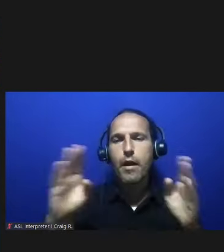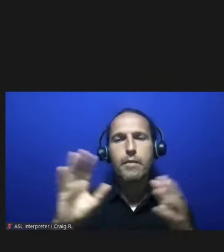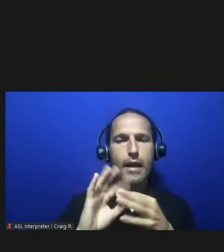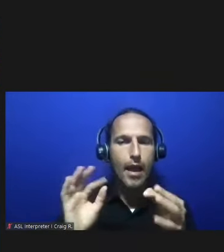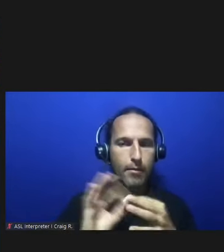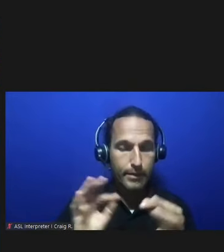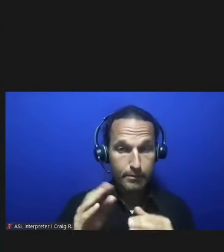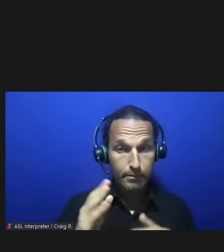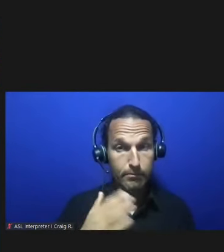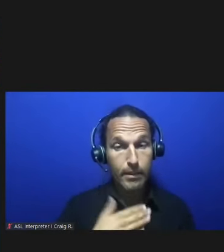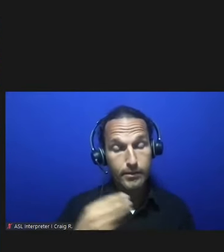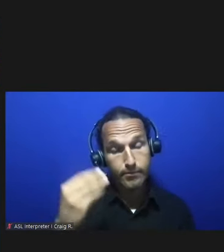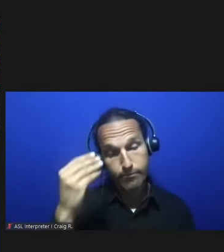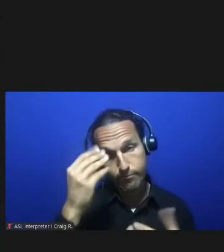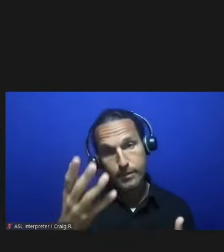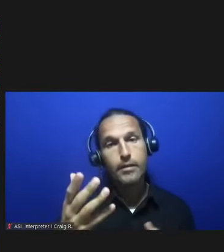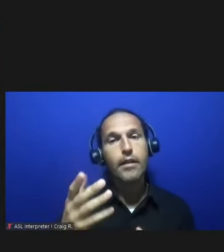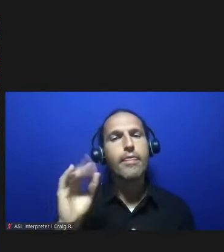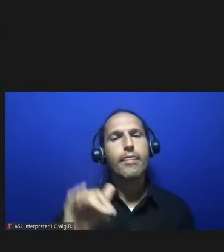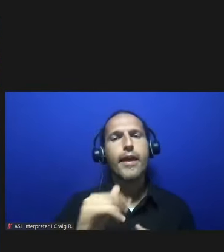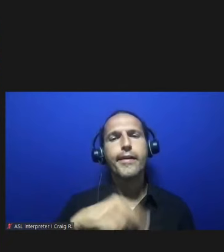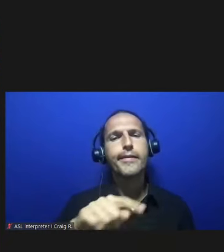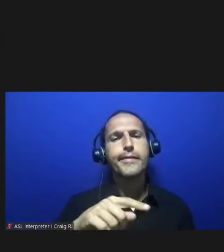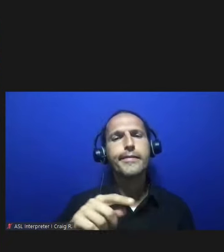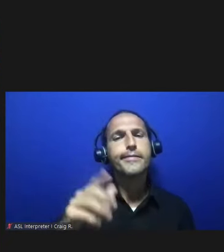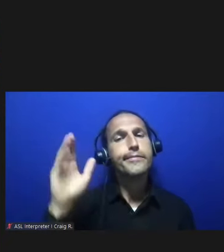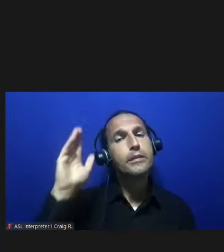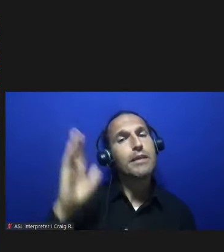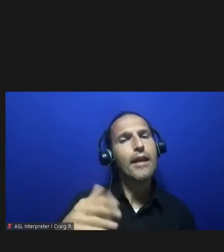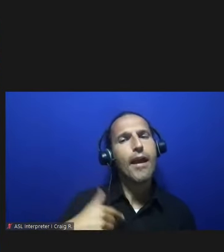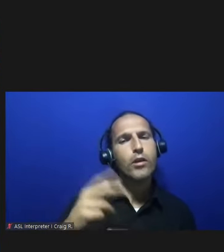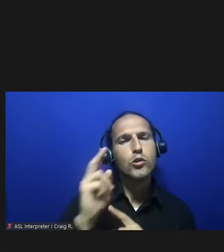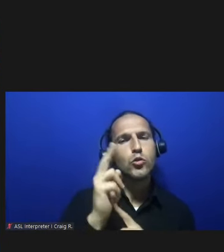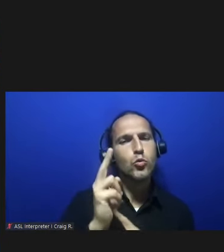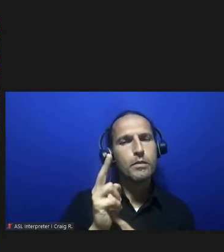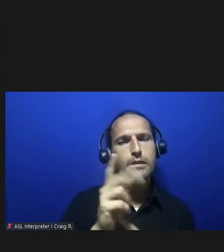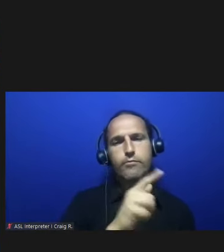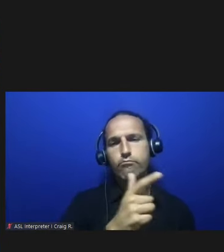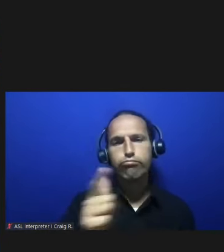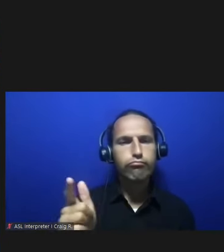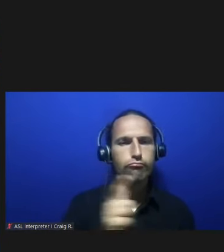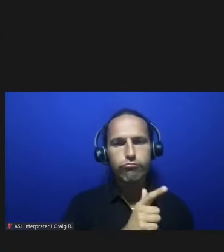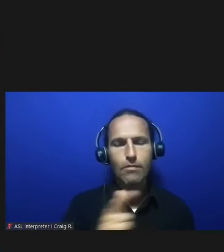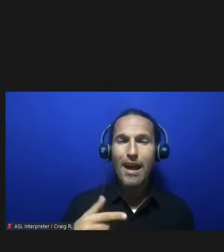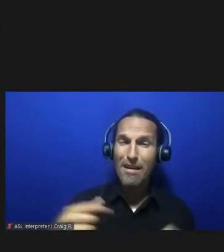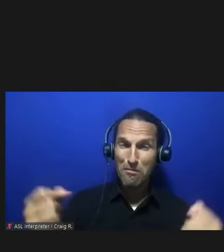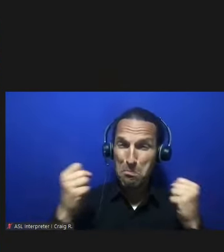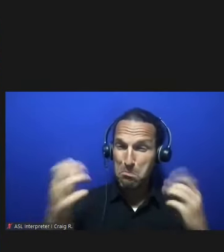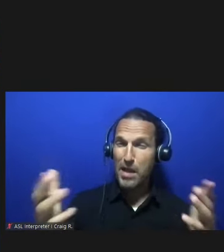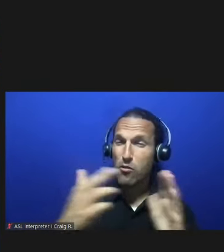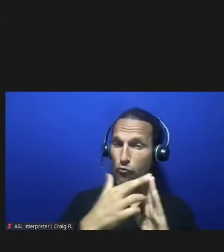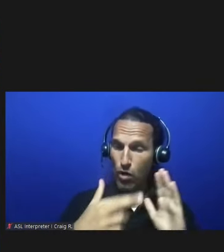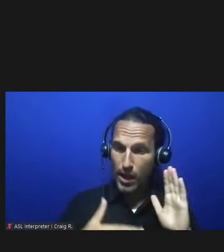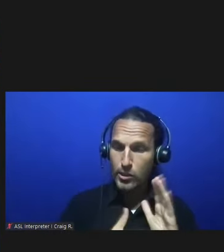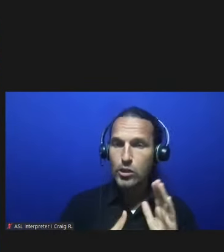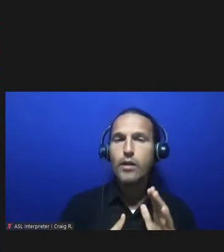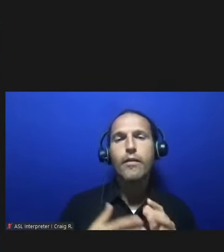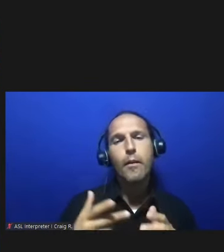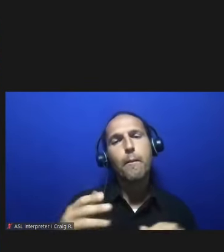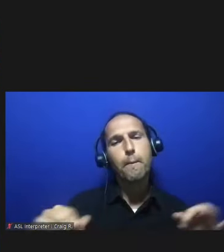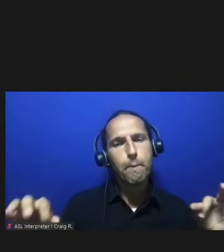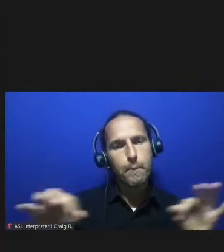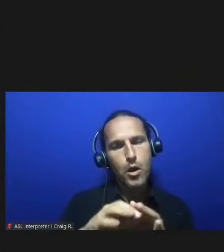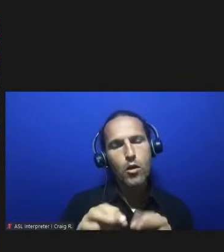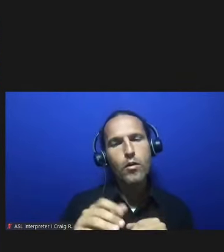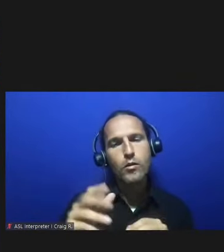Please note that each speaker will be limited to 2 minutes. There are a large number of speakers signed up this evening, and in the interest of time and